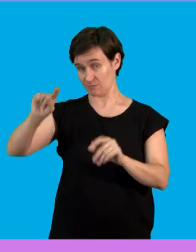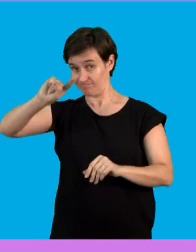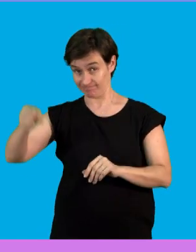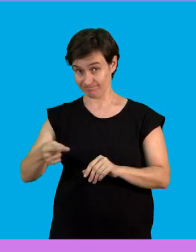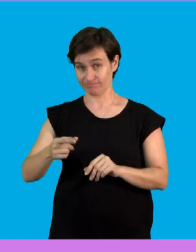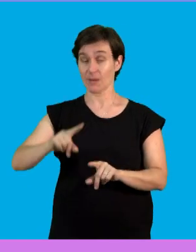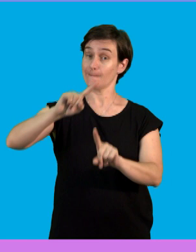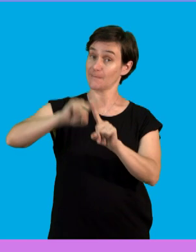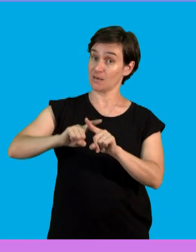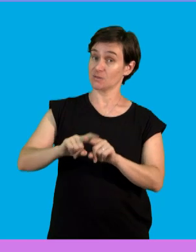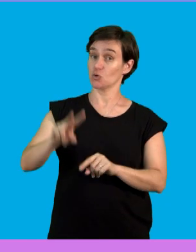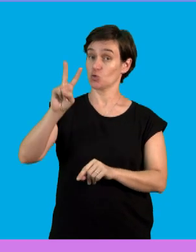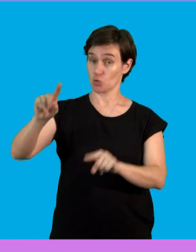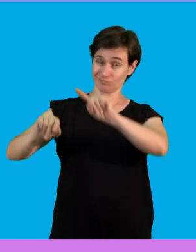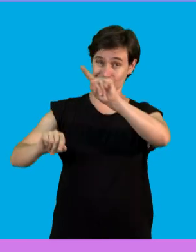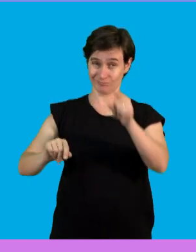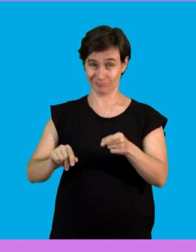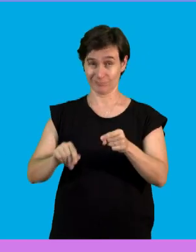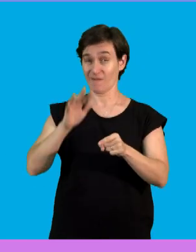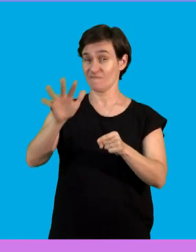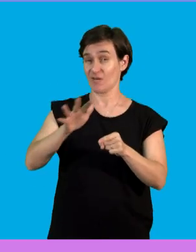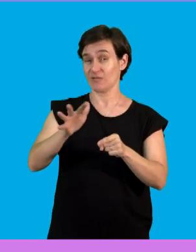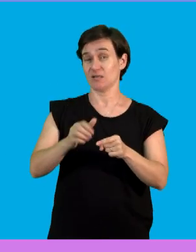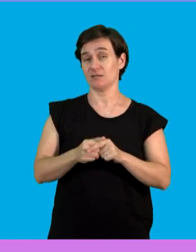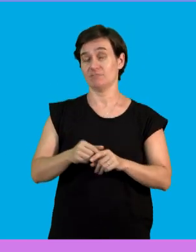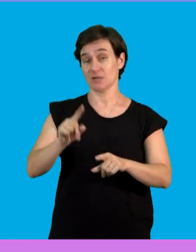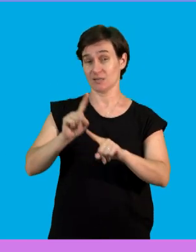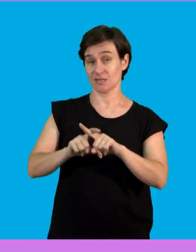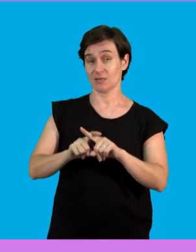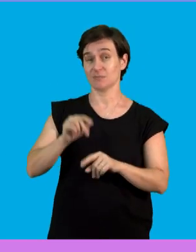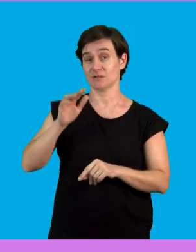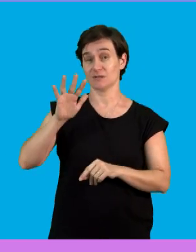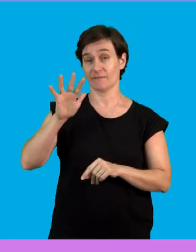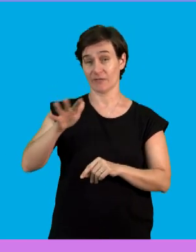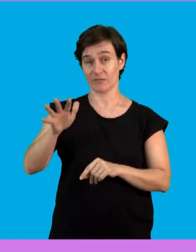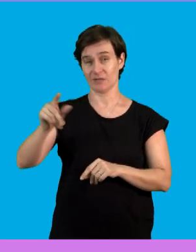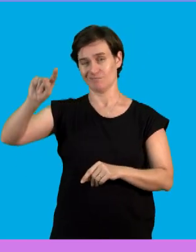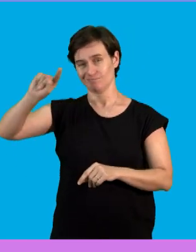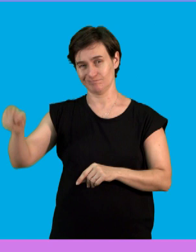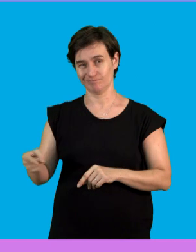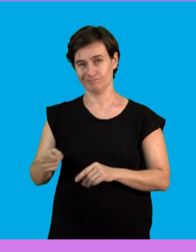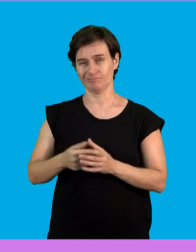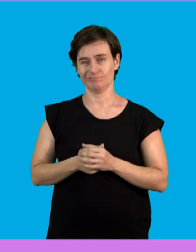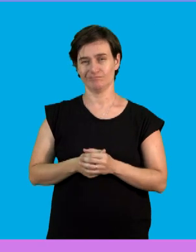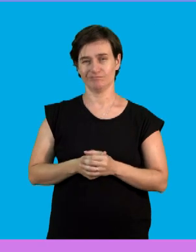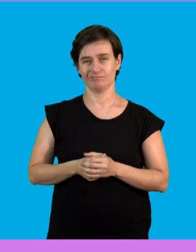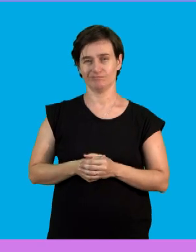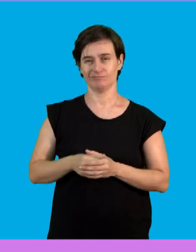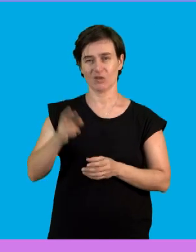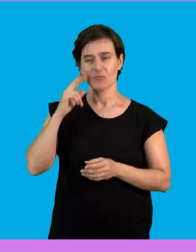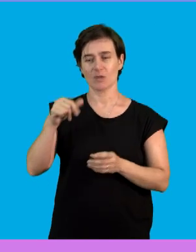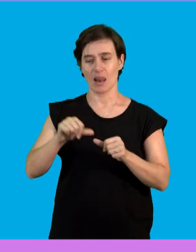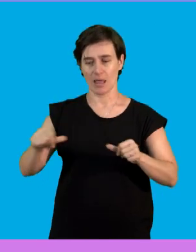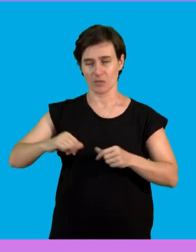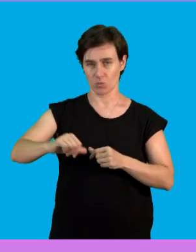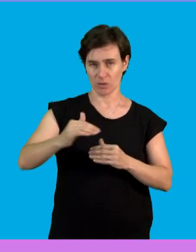33,6 plus 2 times 15 times 15. Now remember, this was the length, the